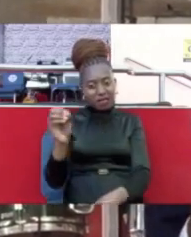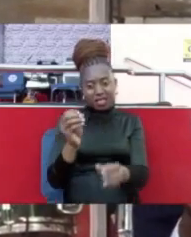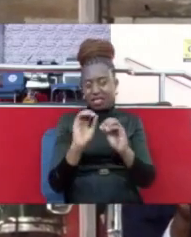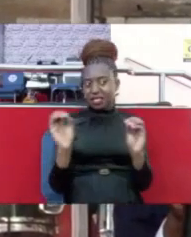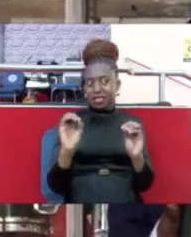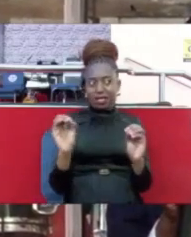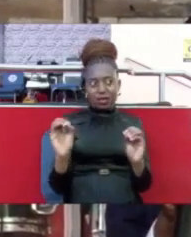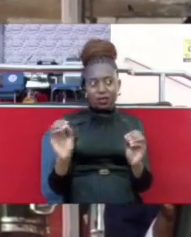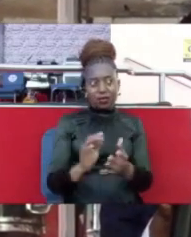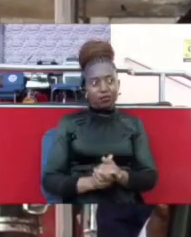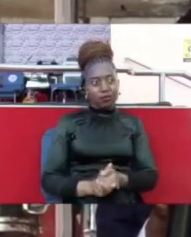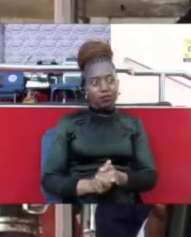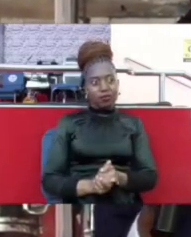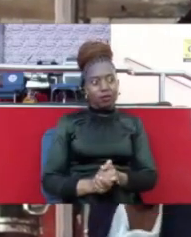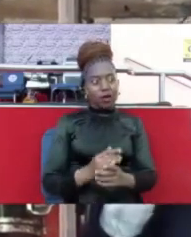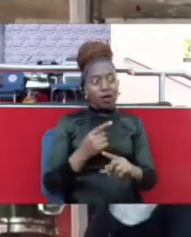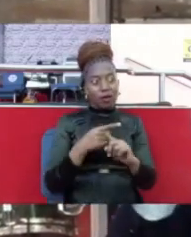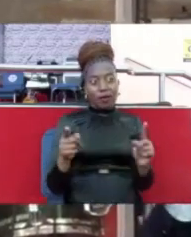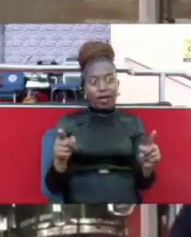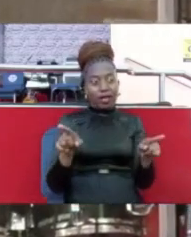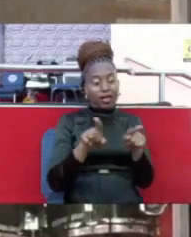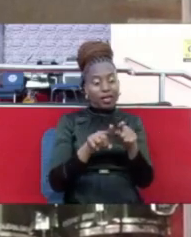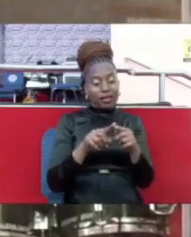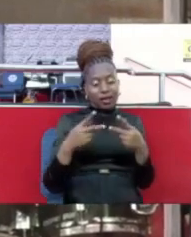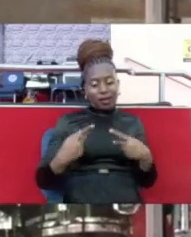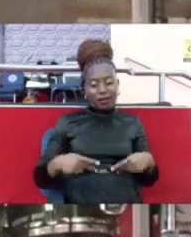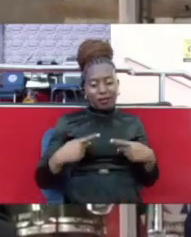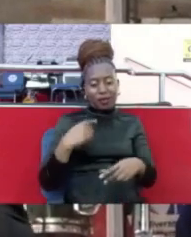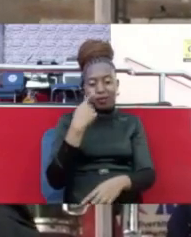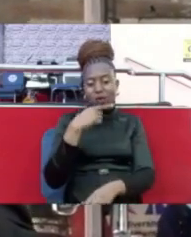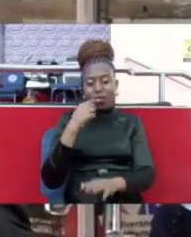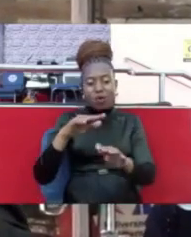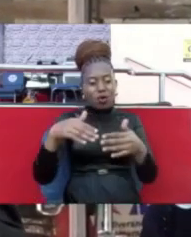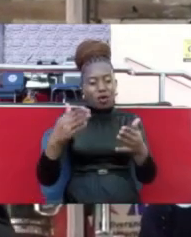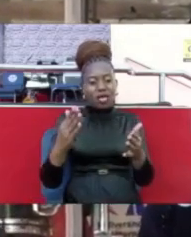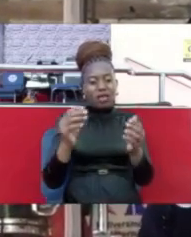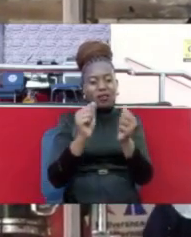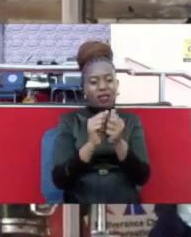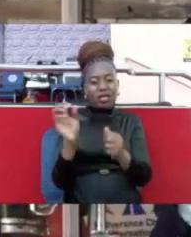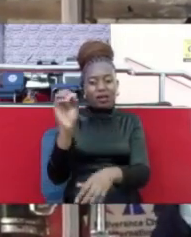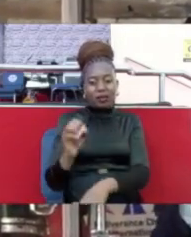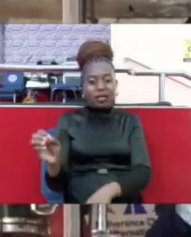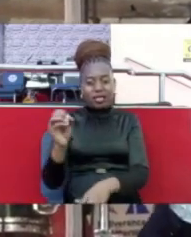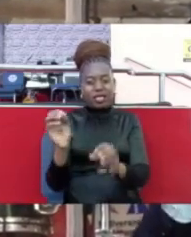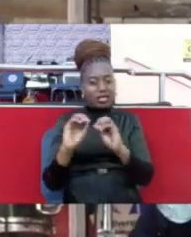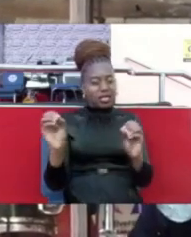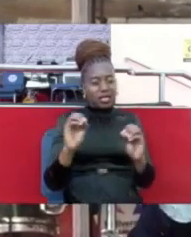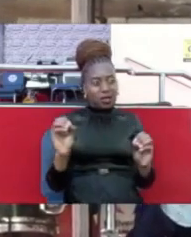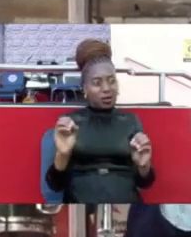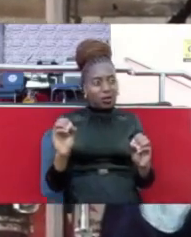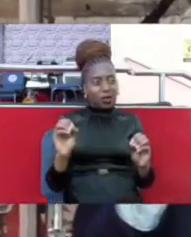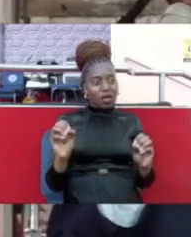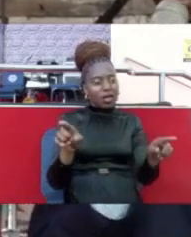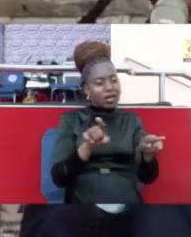But those same people that were not tithers also were the ones that raised their hand and said they need